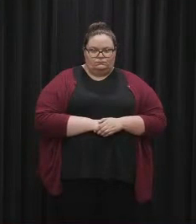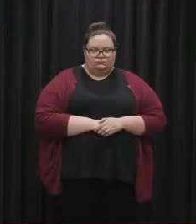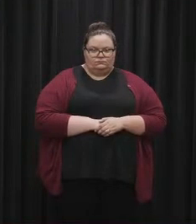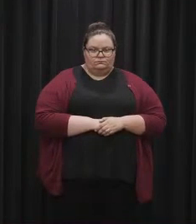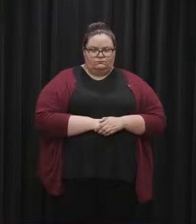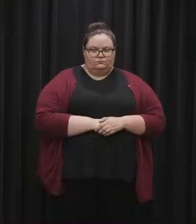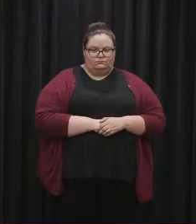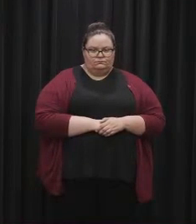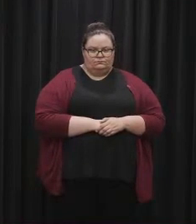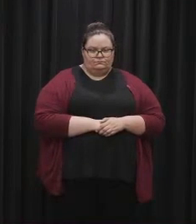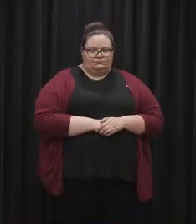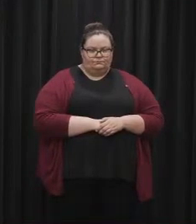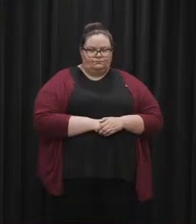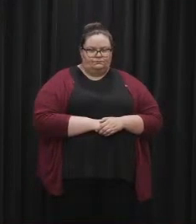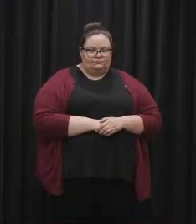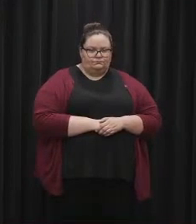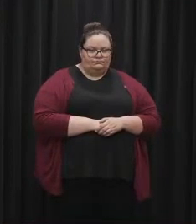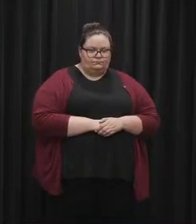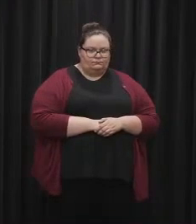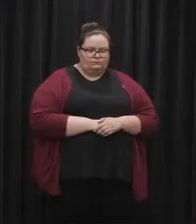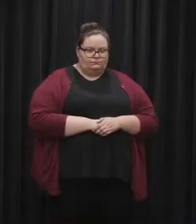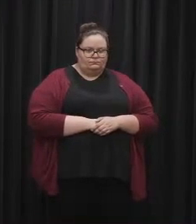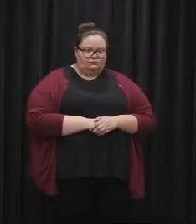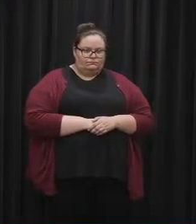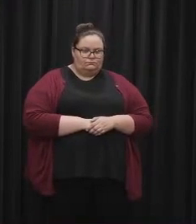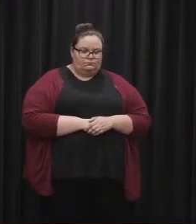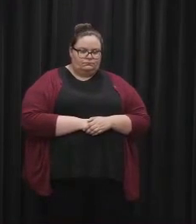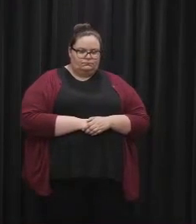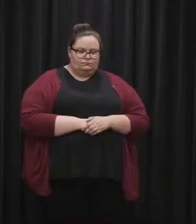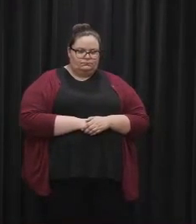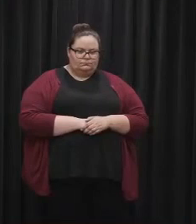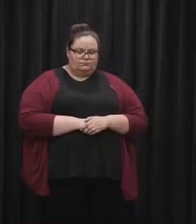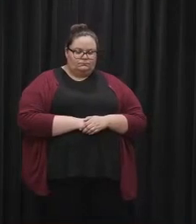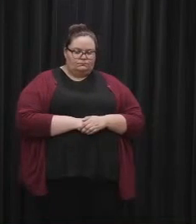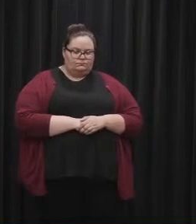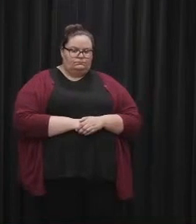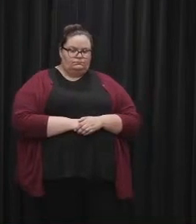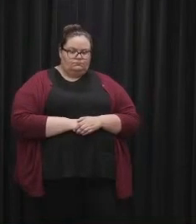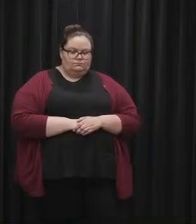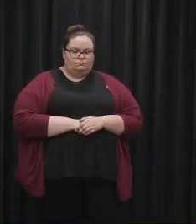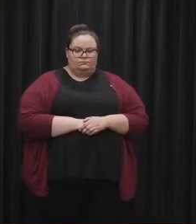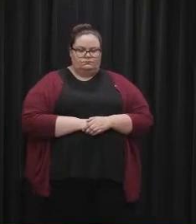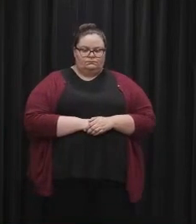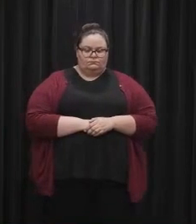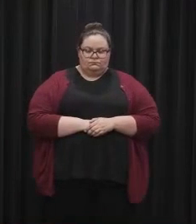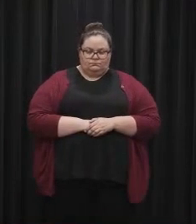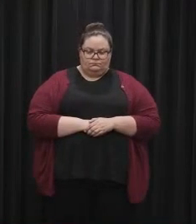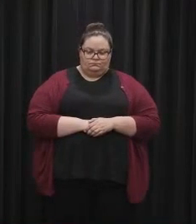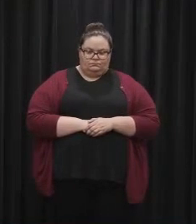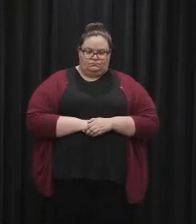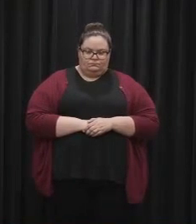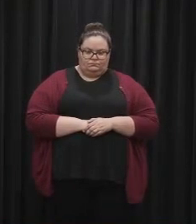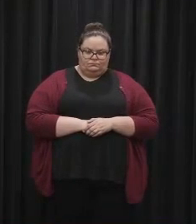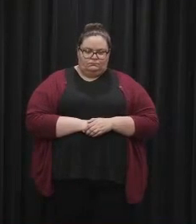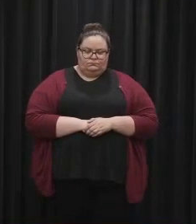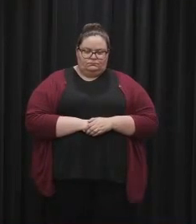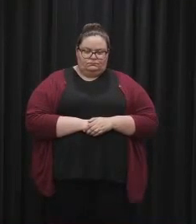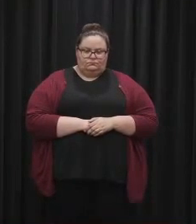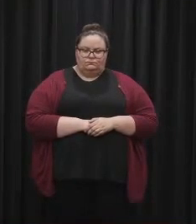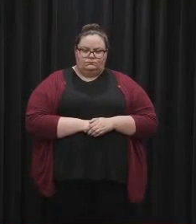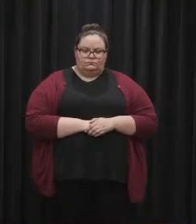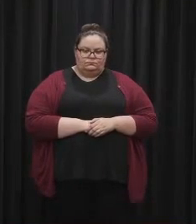People who travel to and from Quebec, just over the border, are eligible for testing twice a